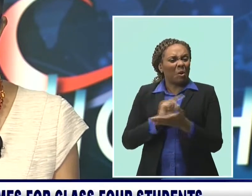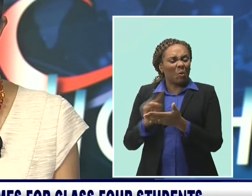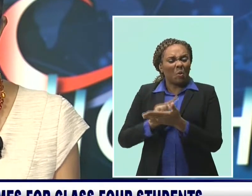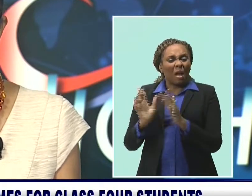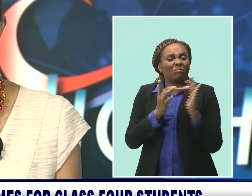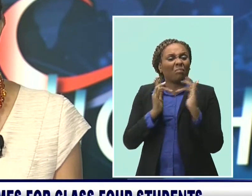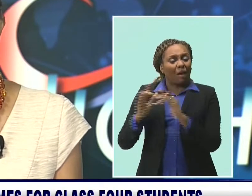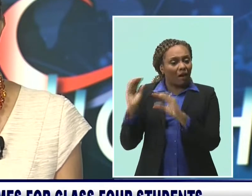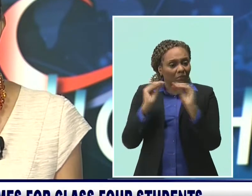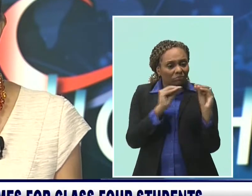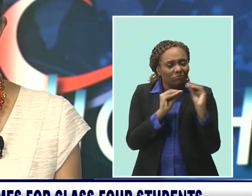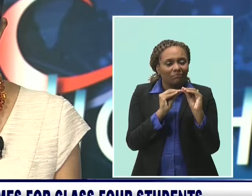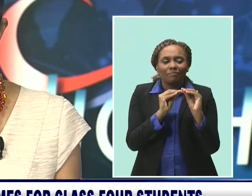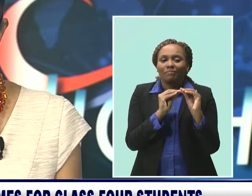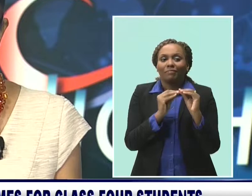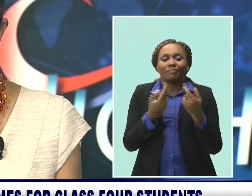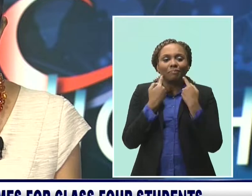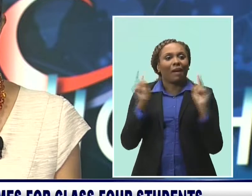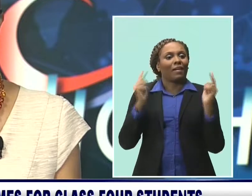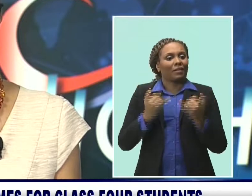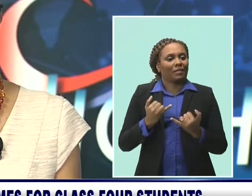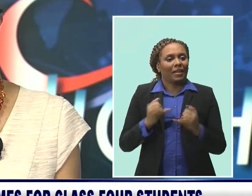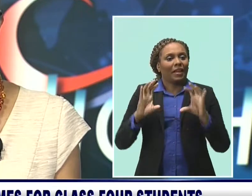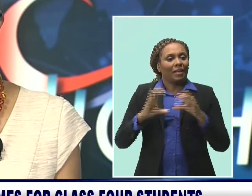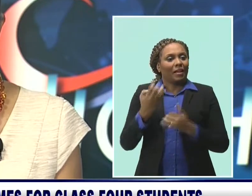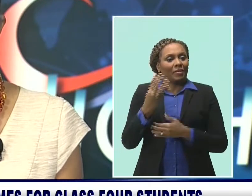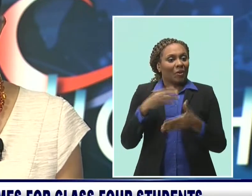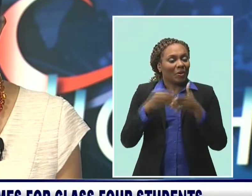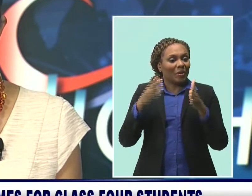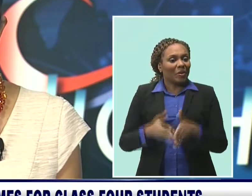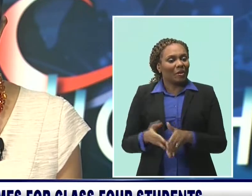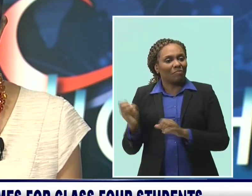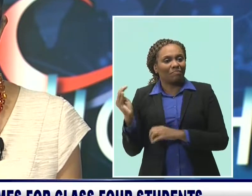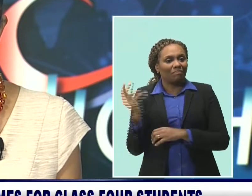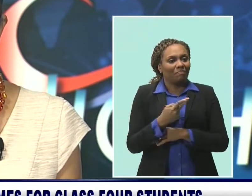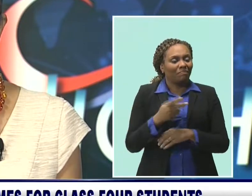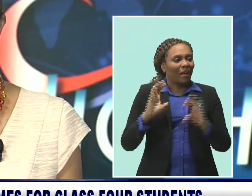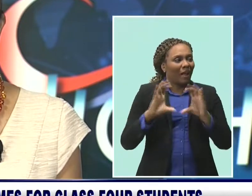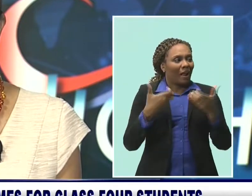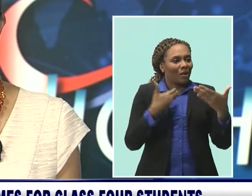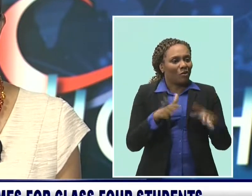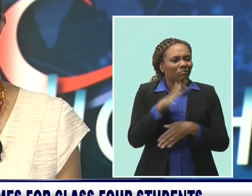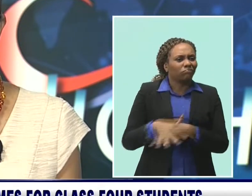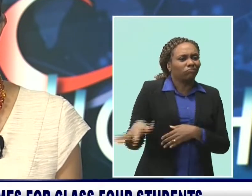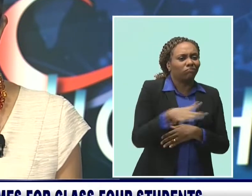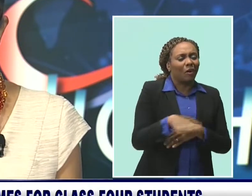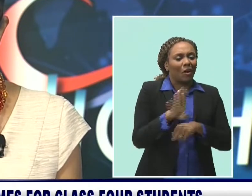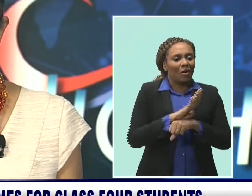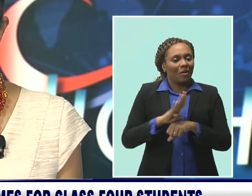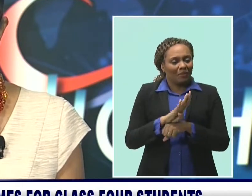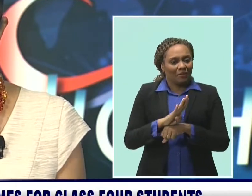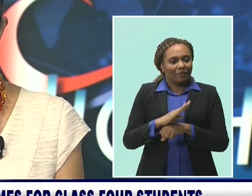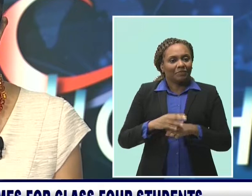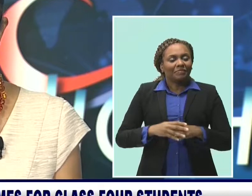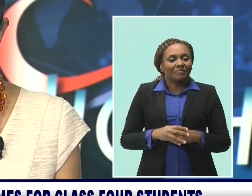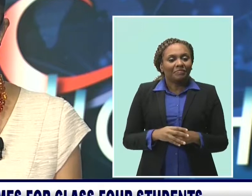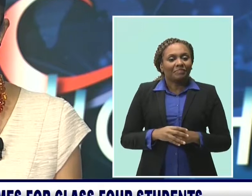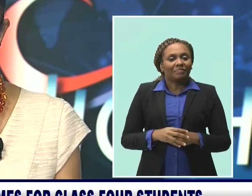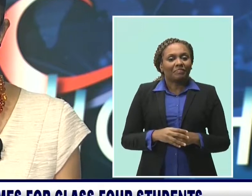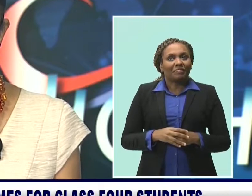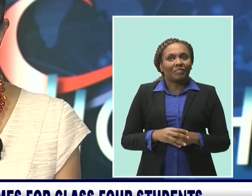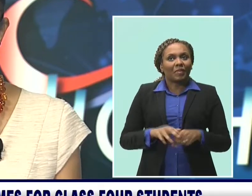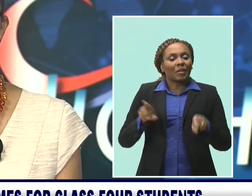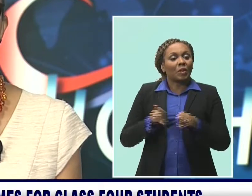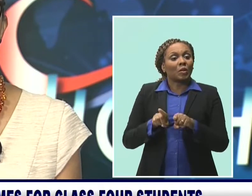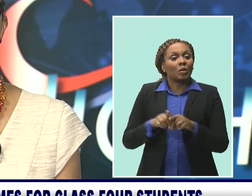online sessions, Class 4 children finally returned to their respective schools across the island. Now, the day, which also saw the